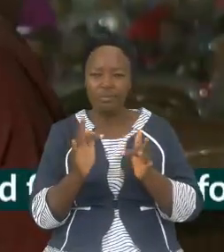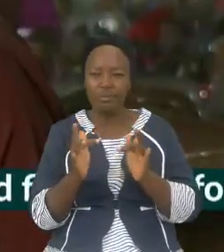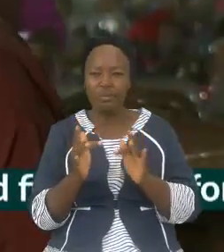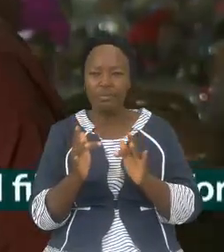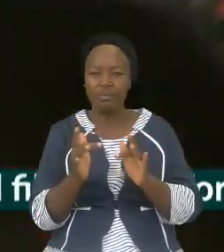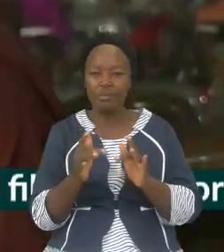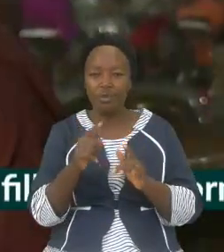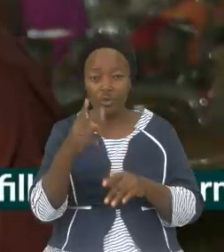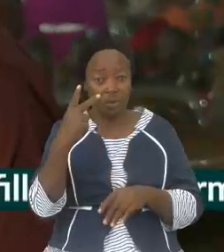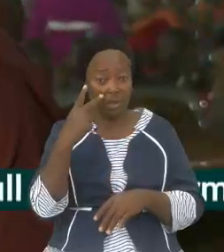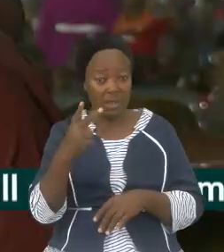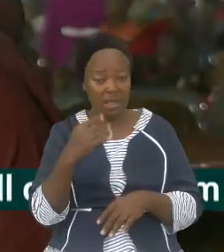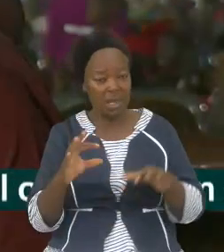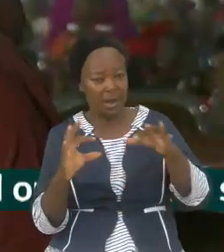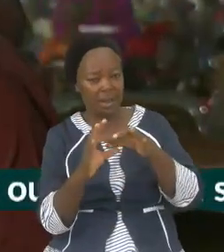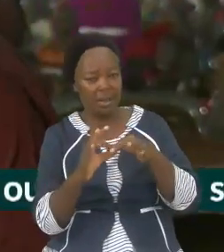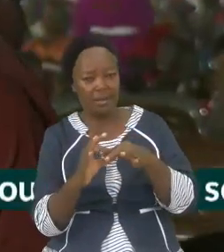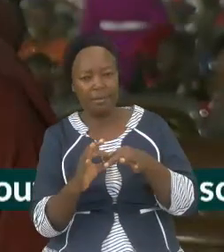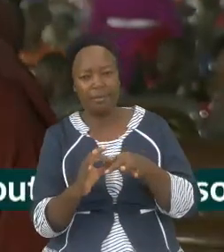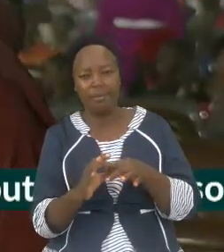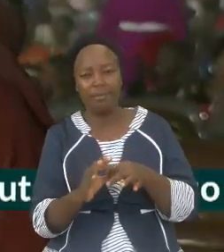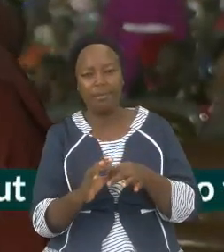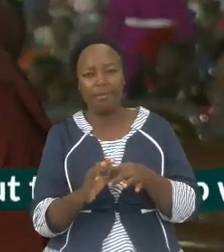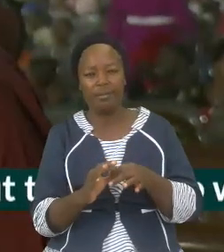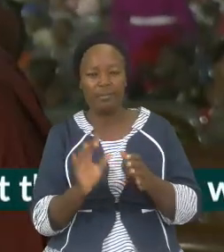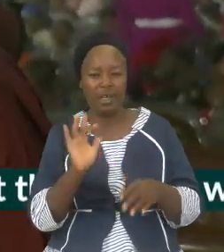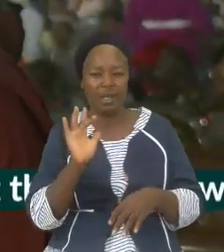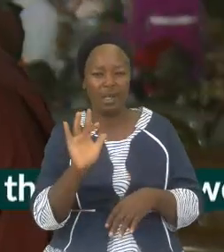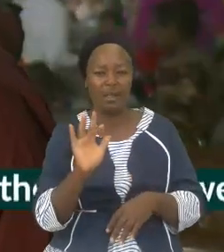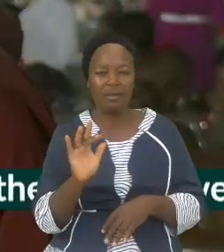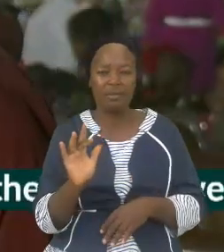you will see a link. Click on it,